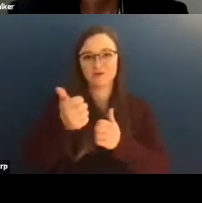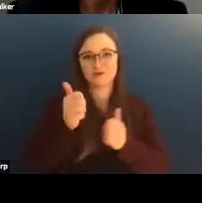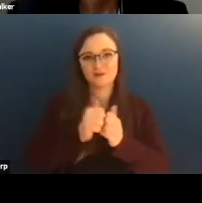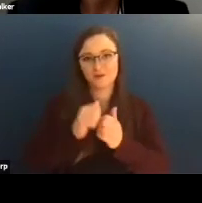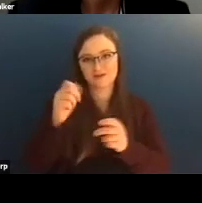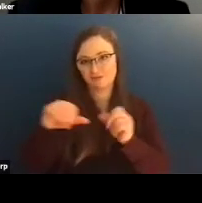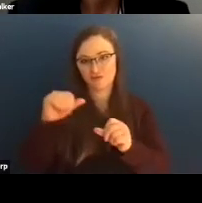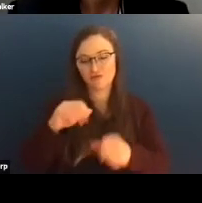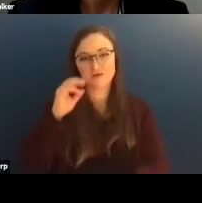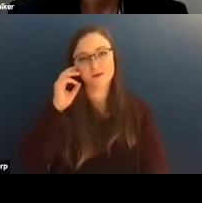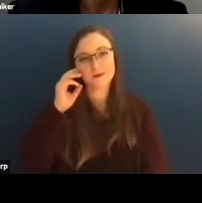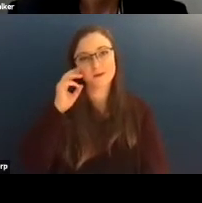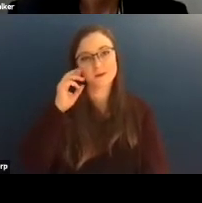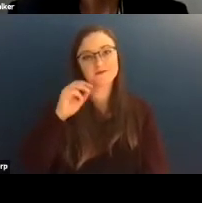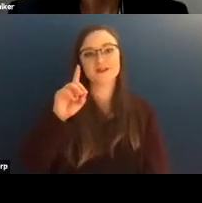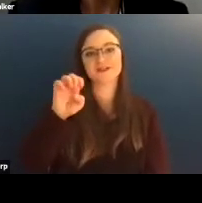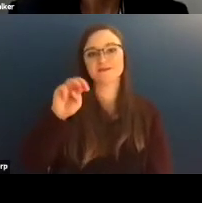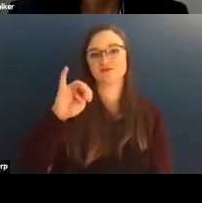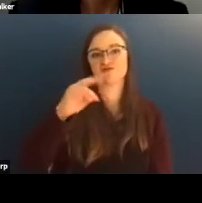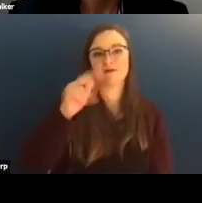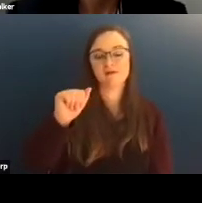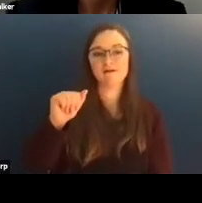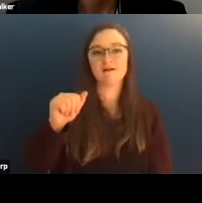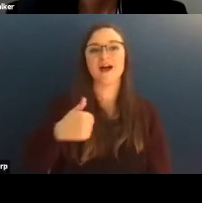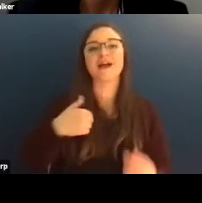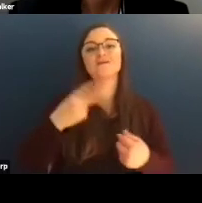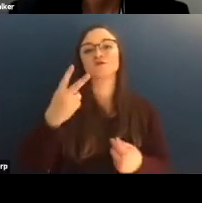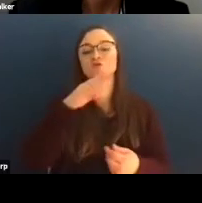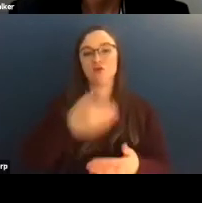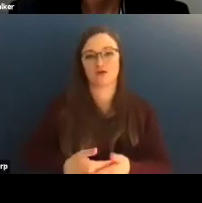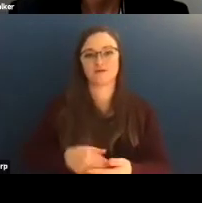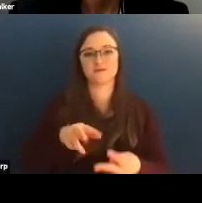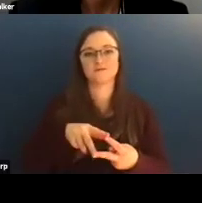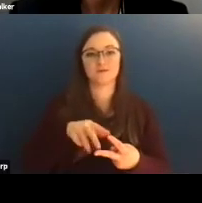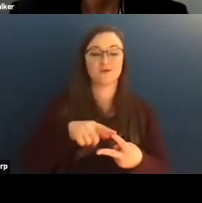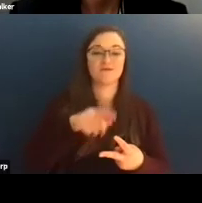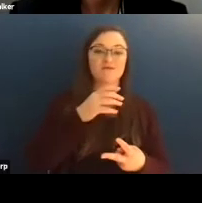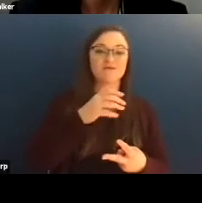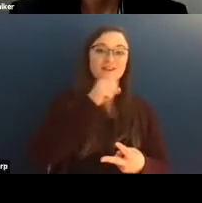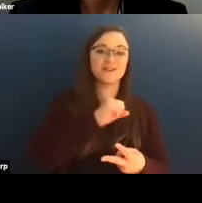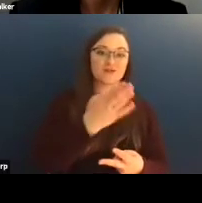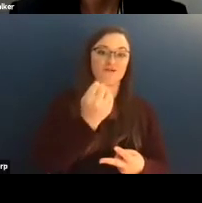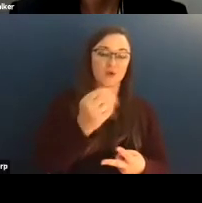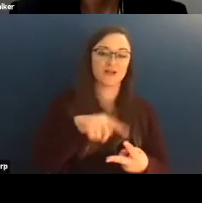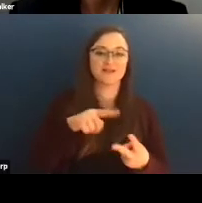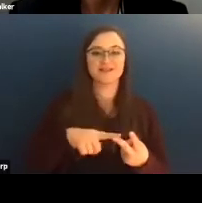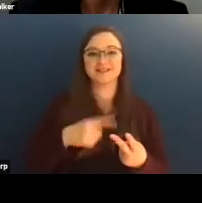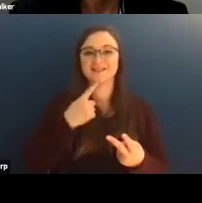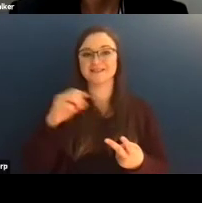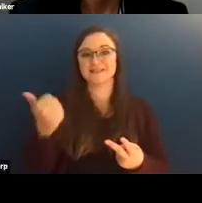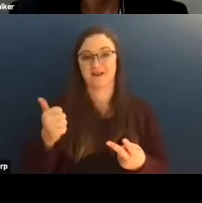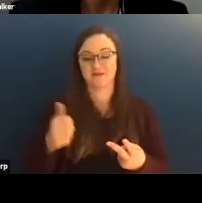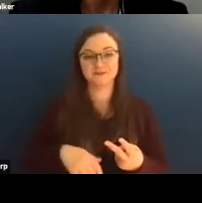daughters, 14 and 10. Well, she'll be 14 on Thanksgiving Day on Thursday. In any case, mm-hmm. I tell